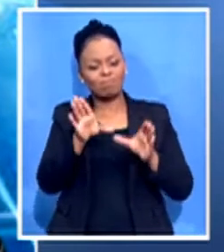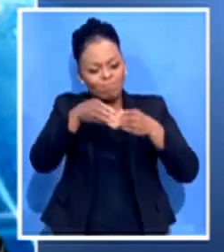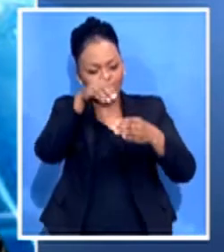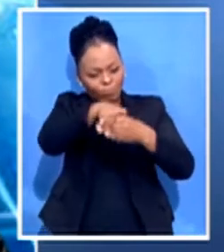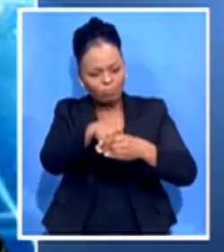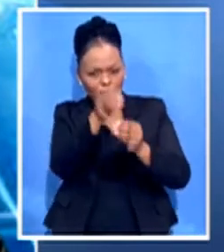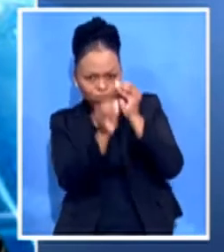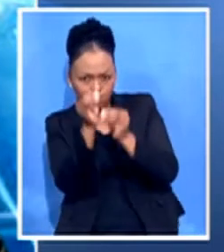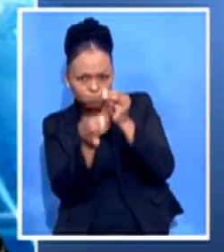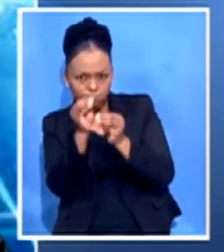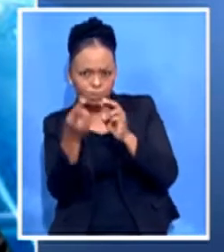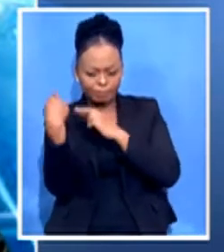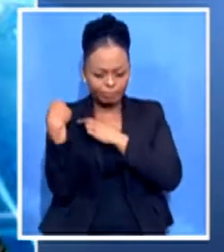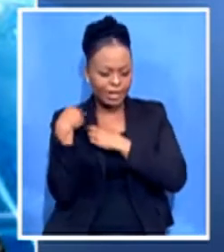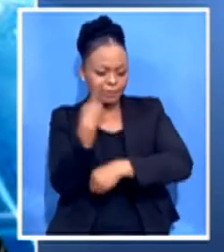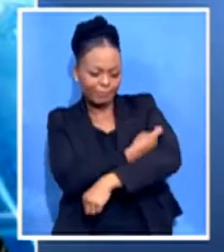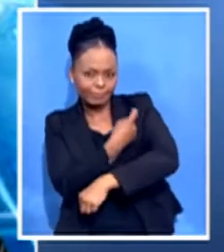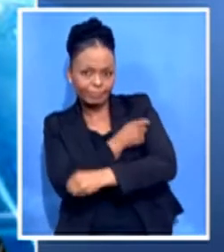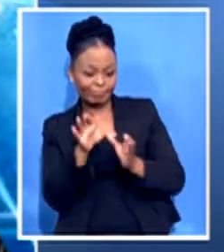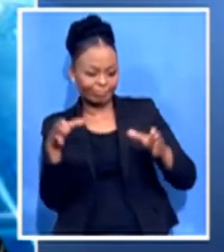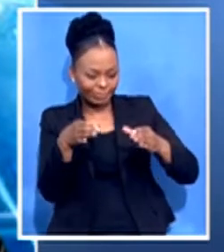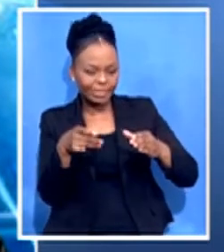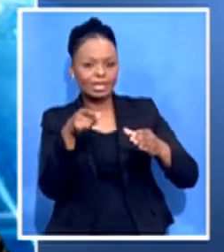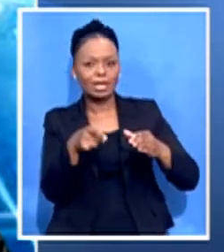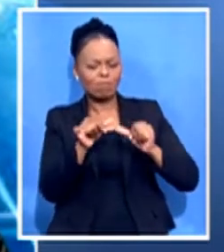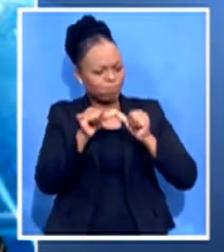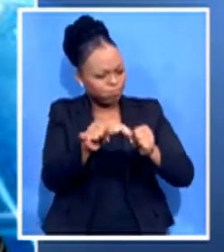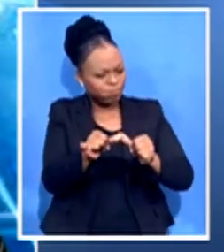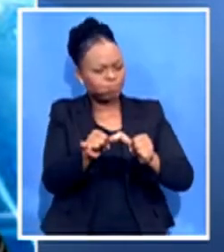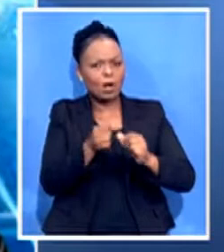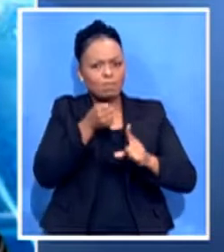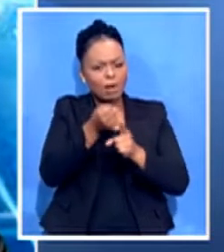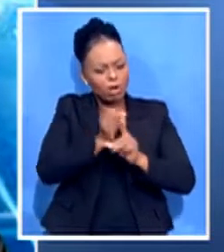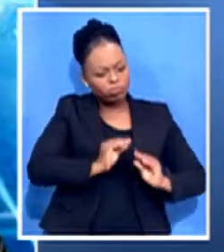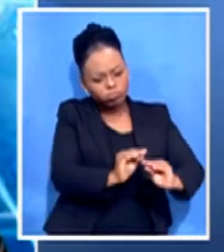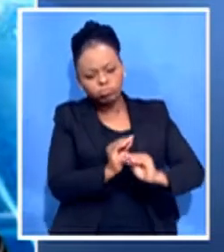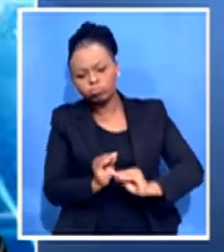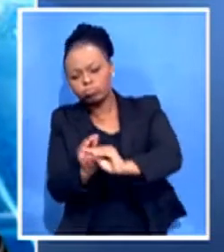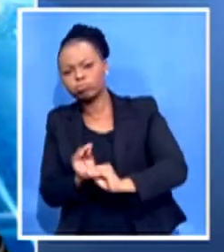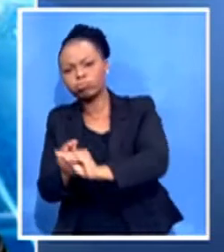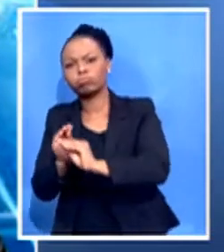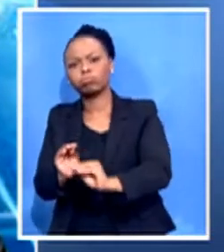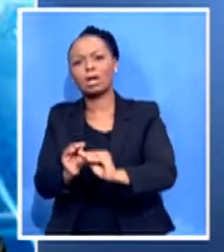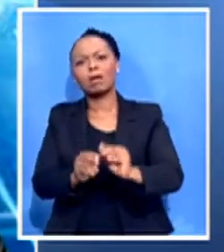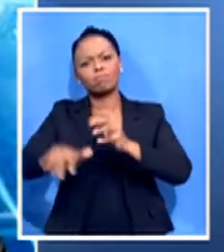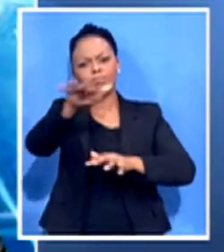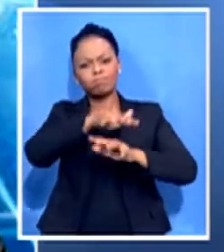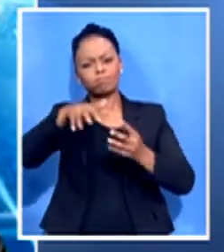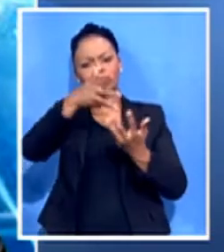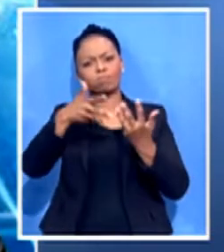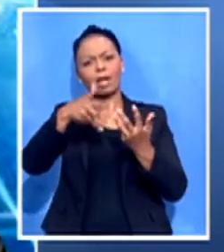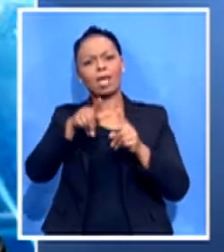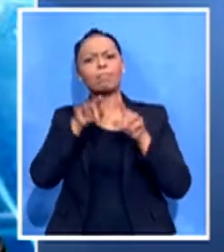field should continue to educate the society that even if COVID-19 vaccine has been